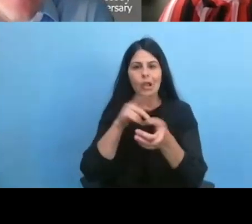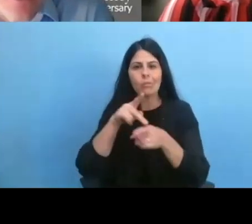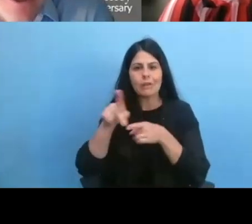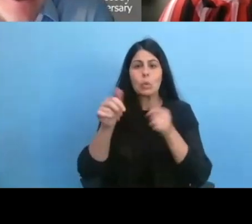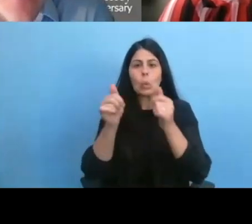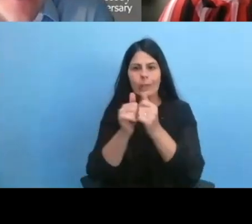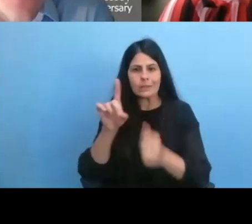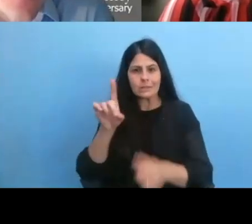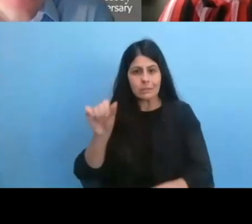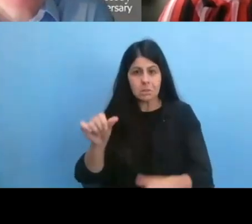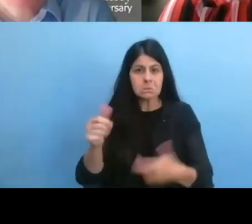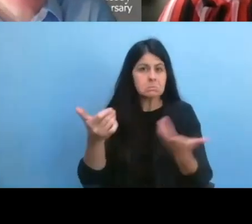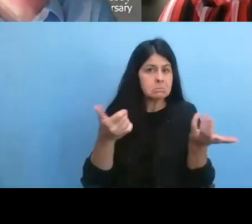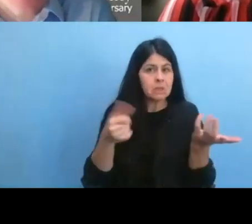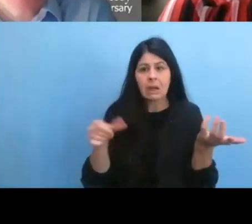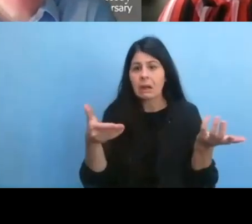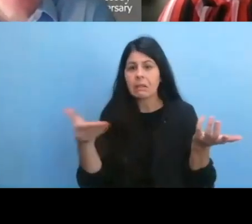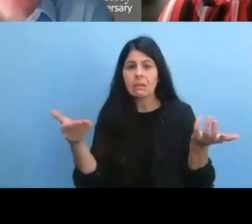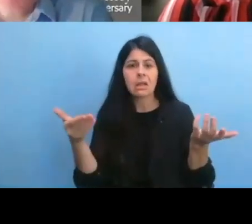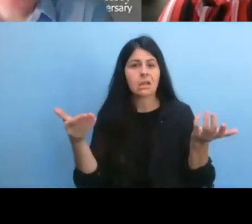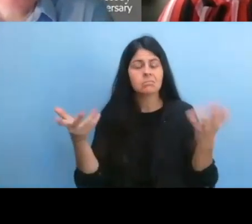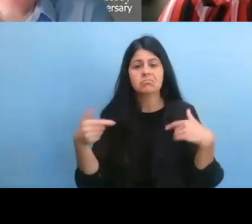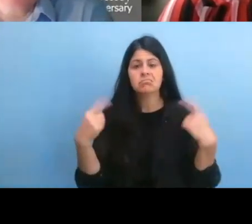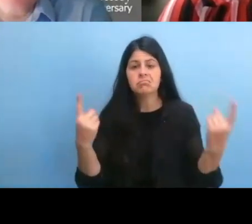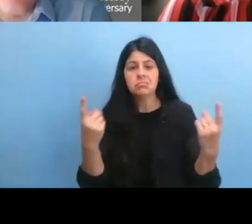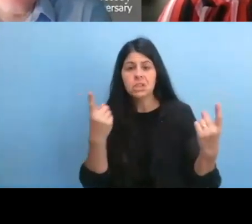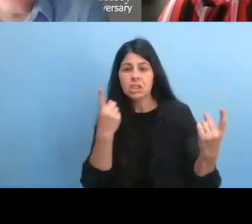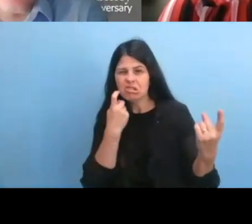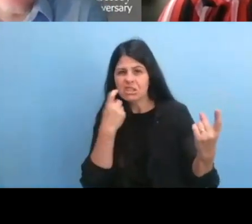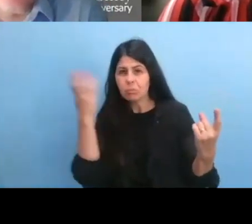and anything from the presentation that caught your eye.